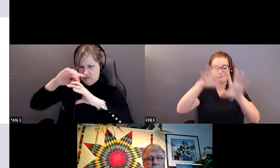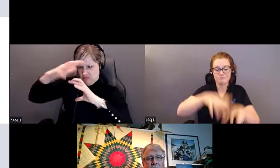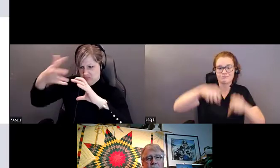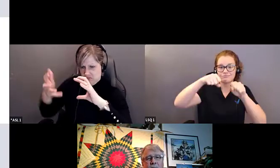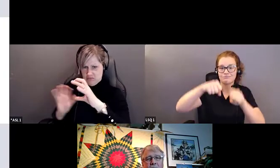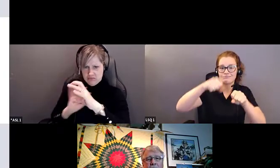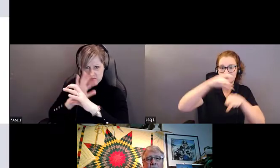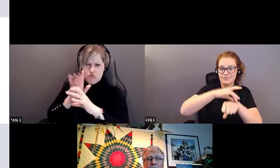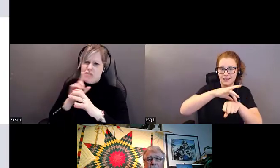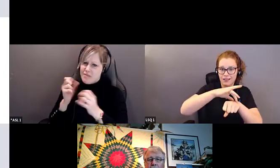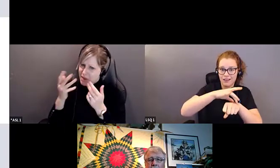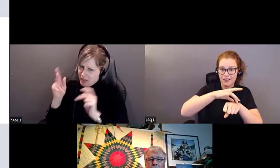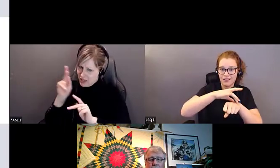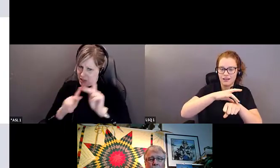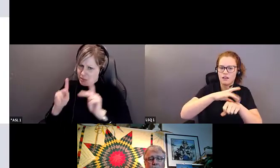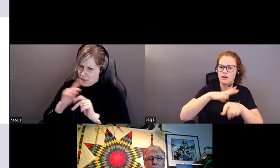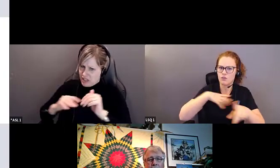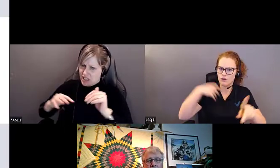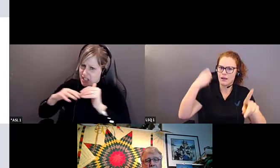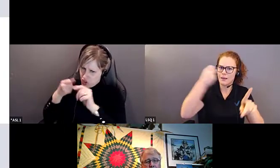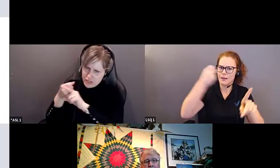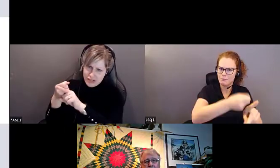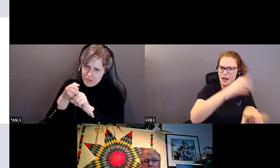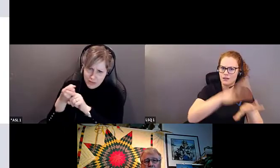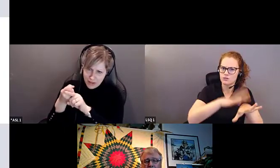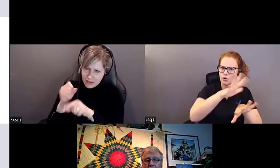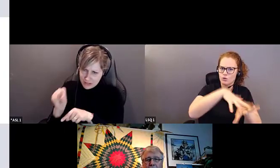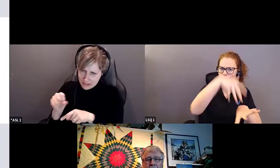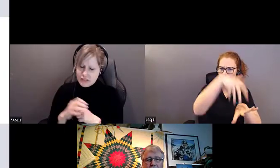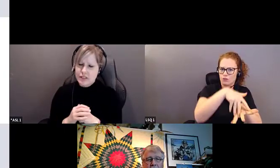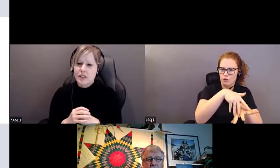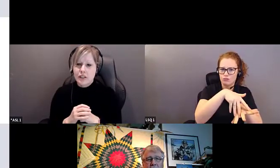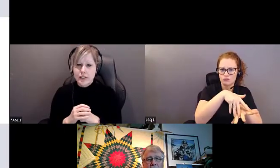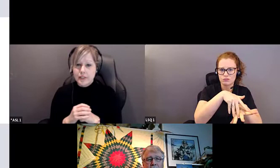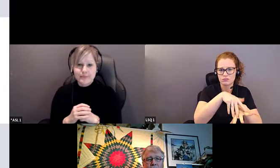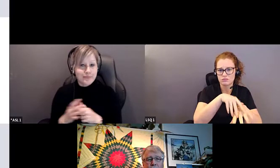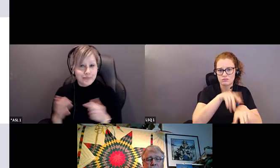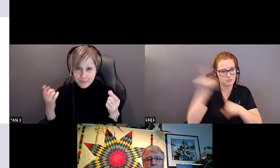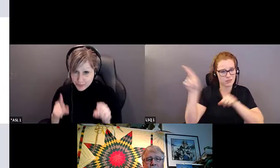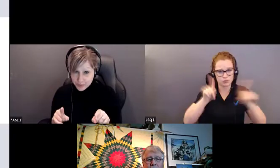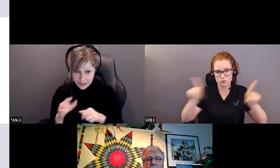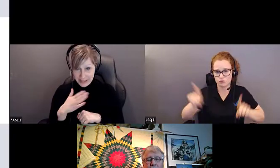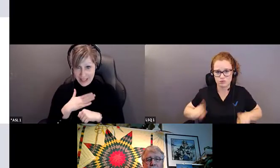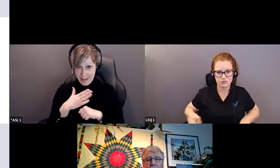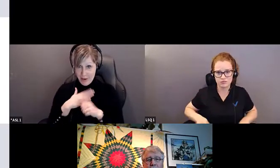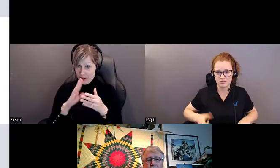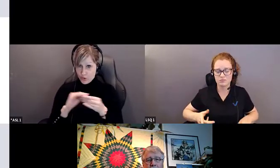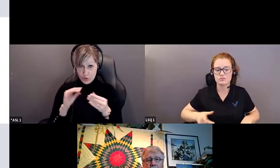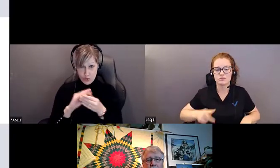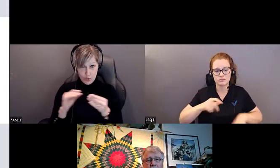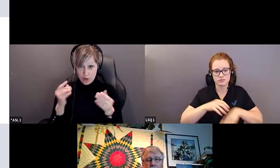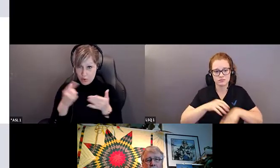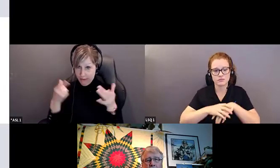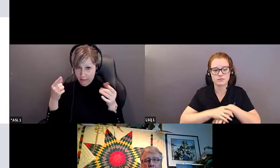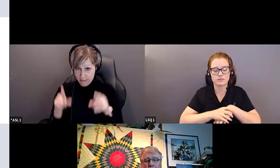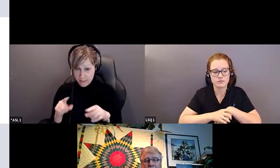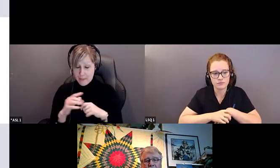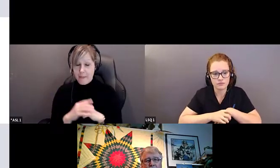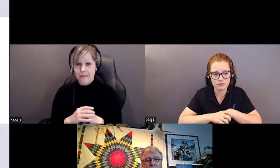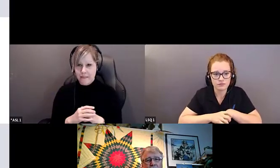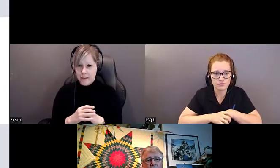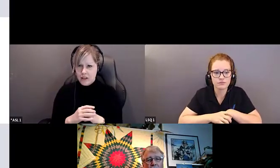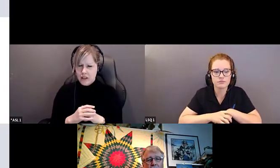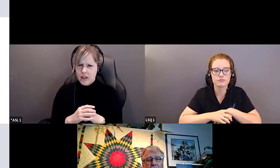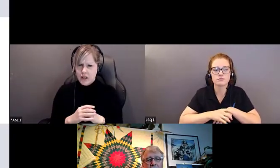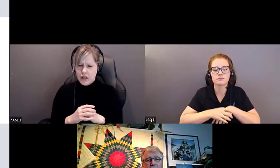Mother Earth. So in particular, what happened here in the story was that the